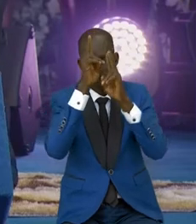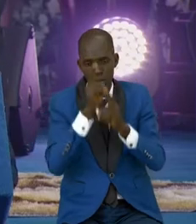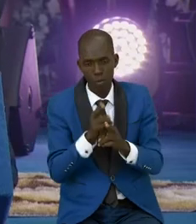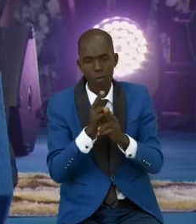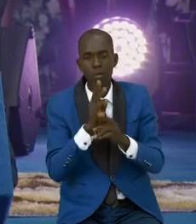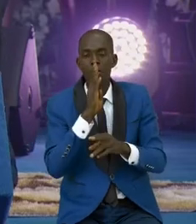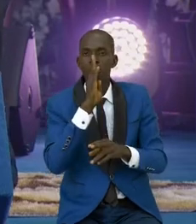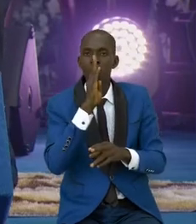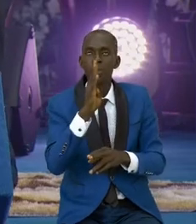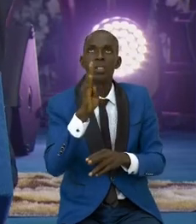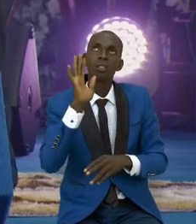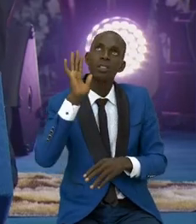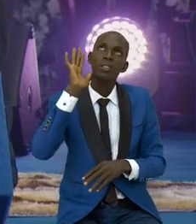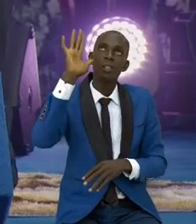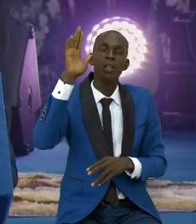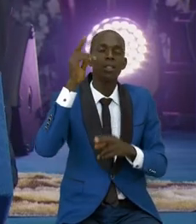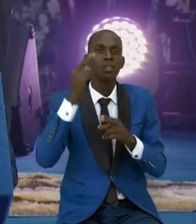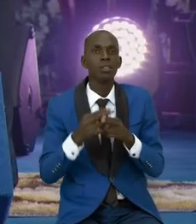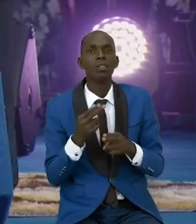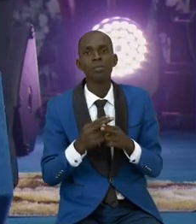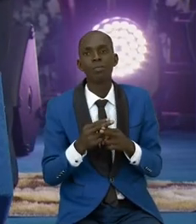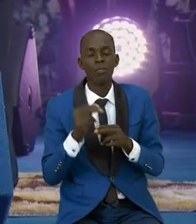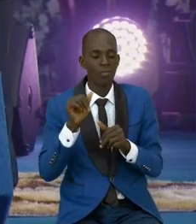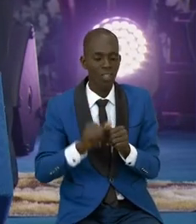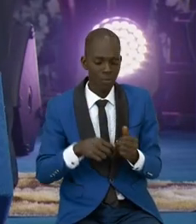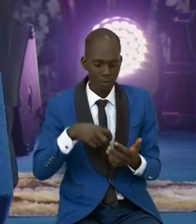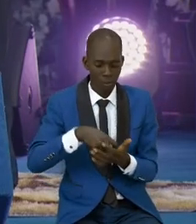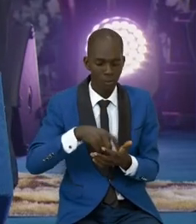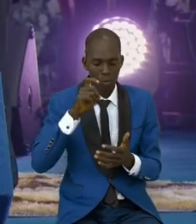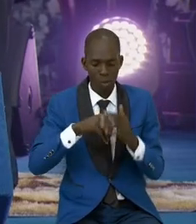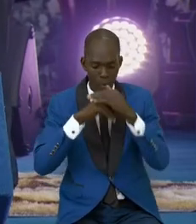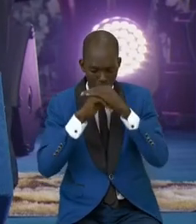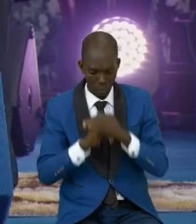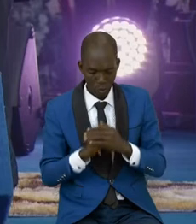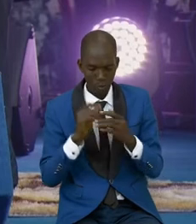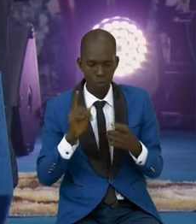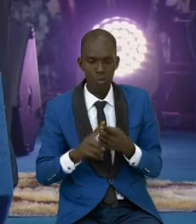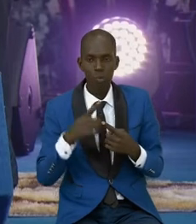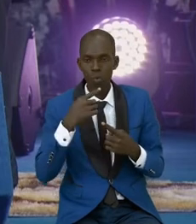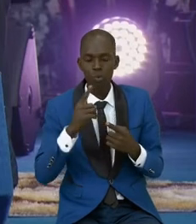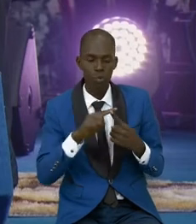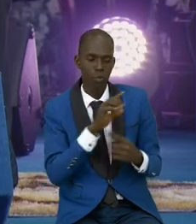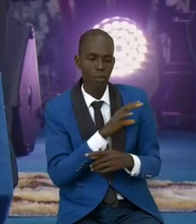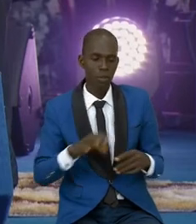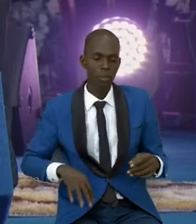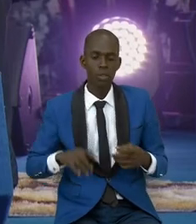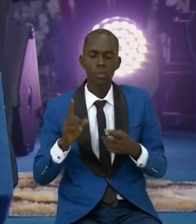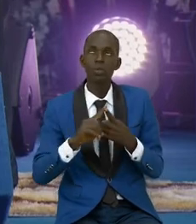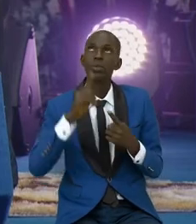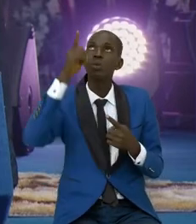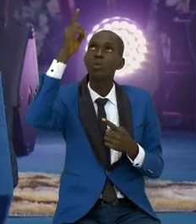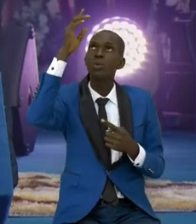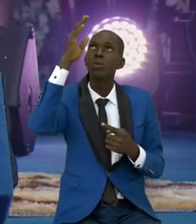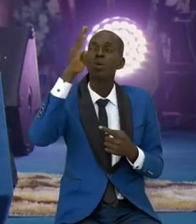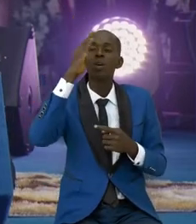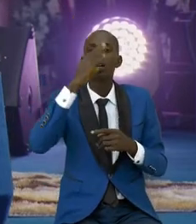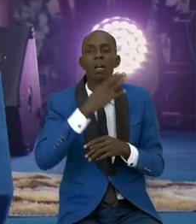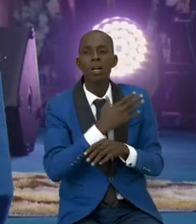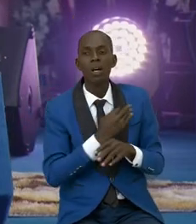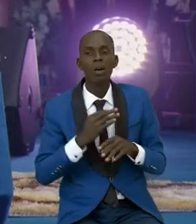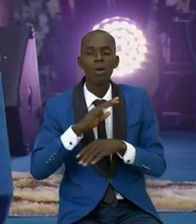thy name. Every knee shall bow to Christ, bow to God. And even those